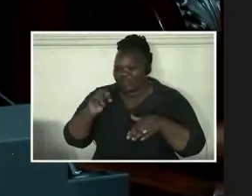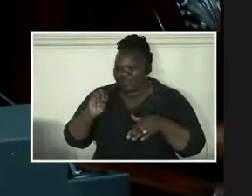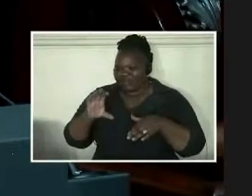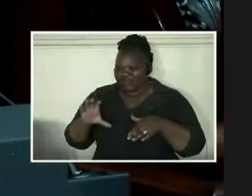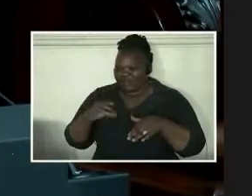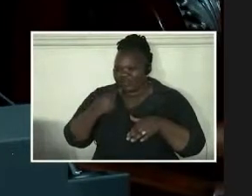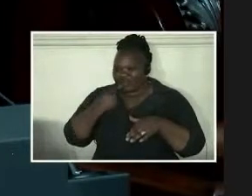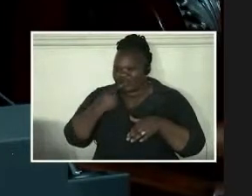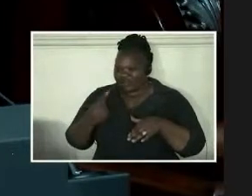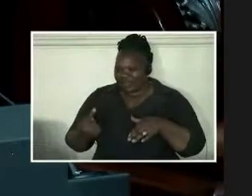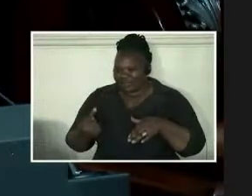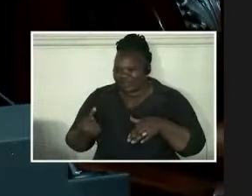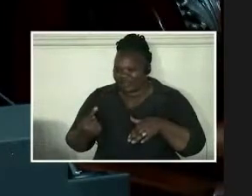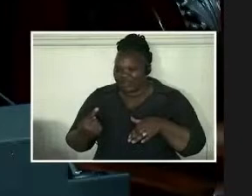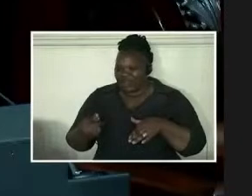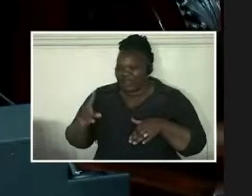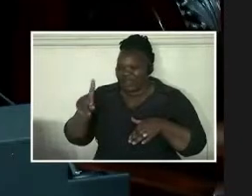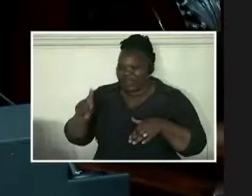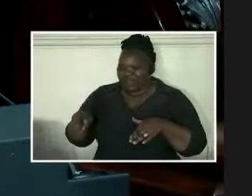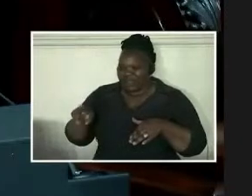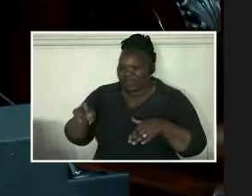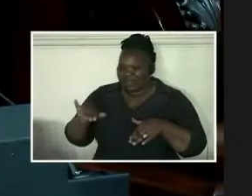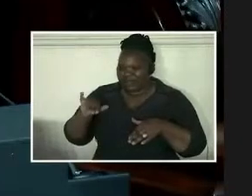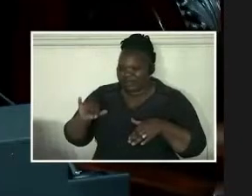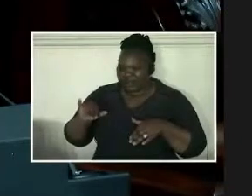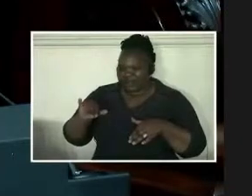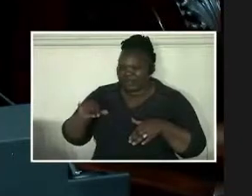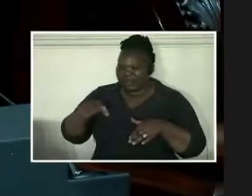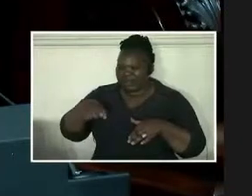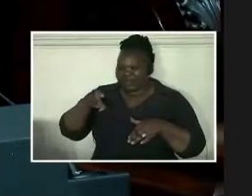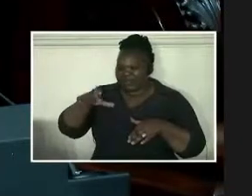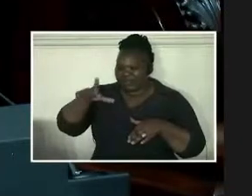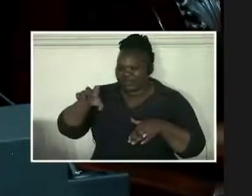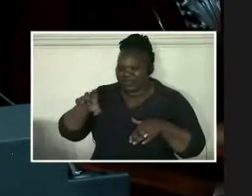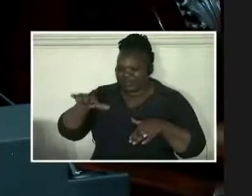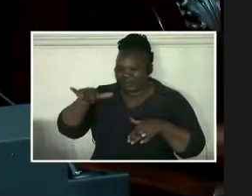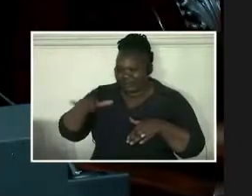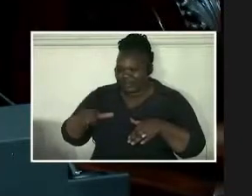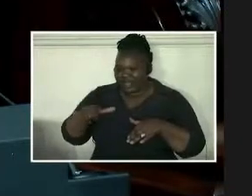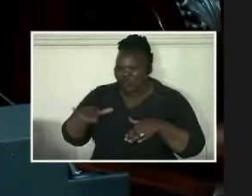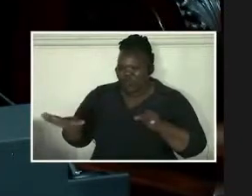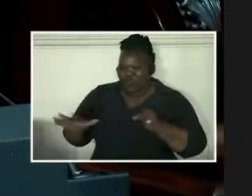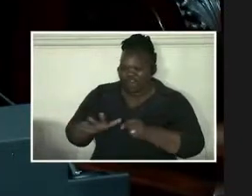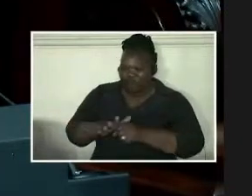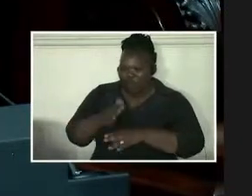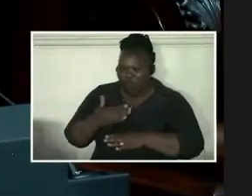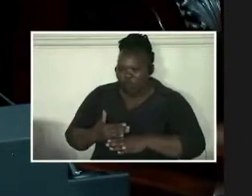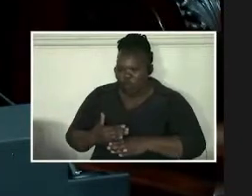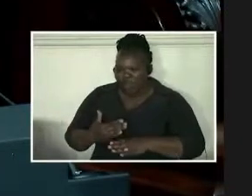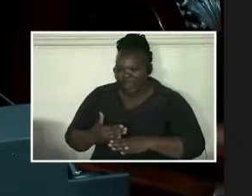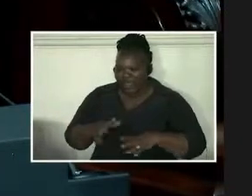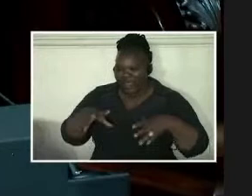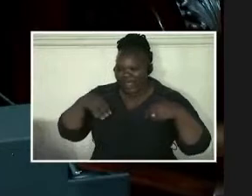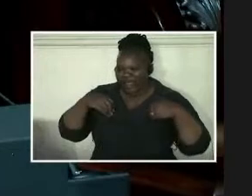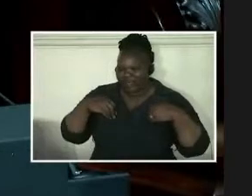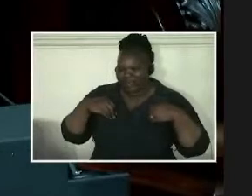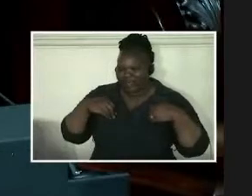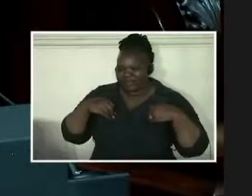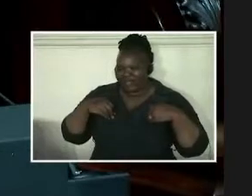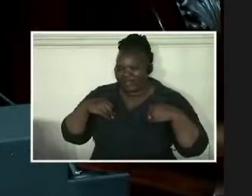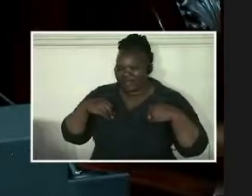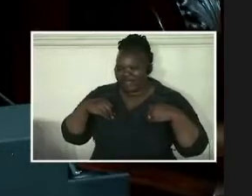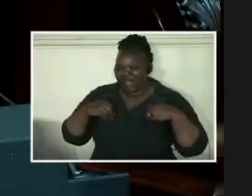the committee that freaks league assignment hospital will fully fund be functional and accepting